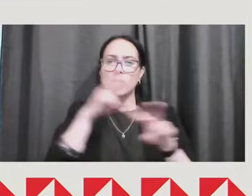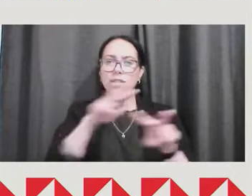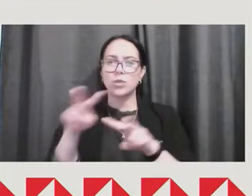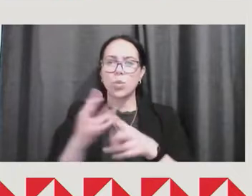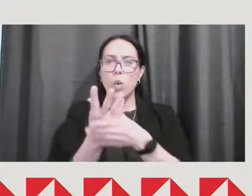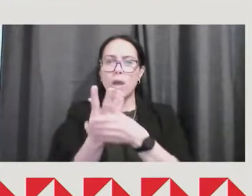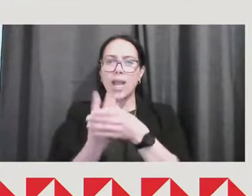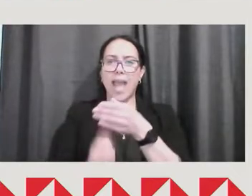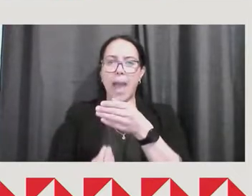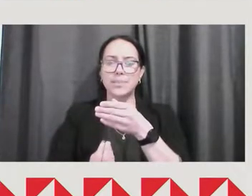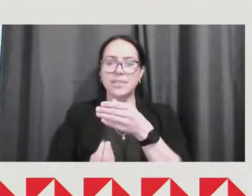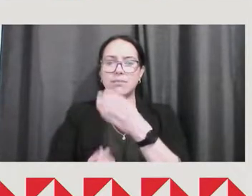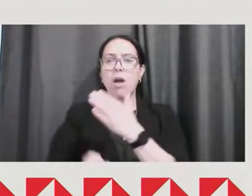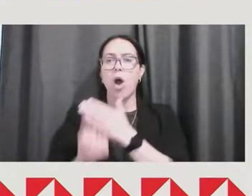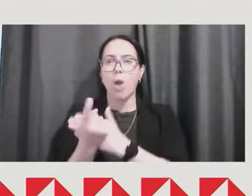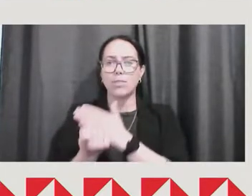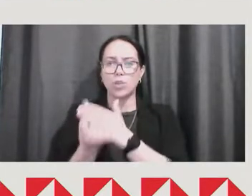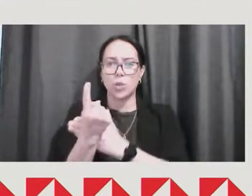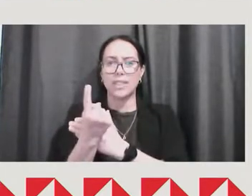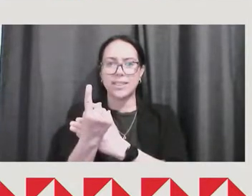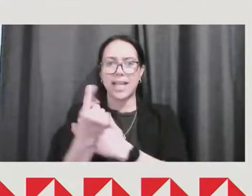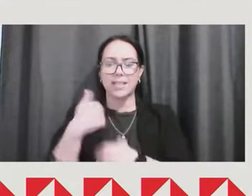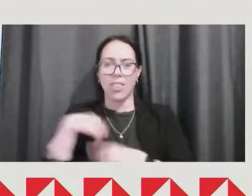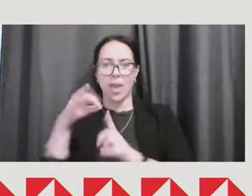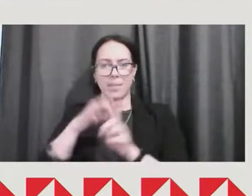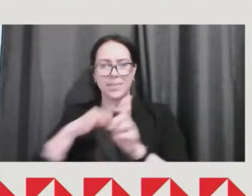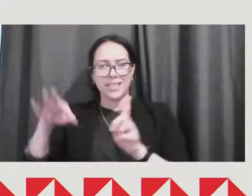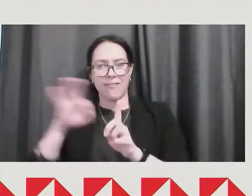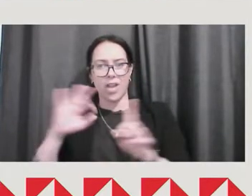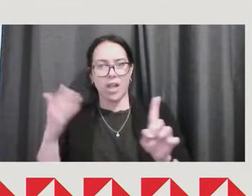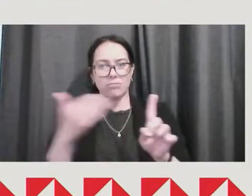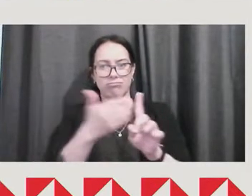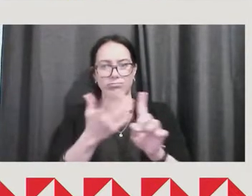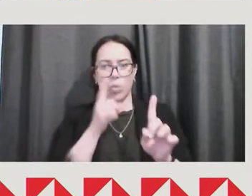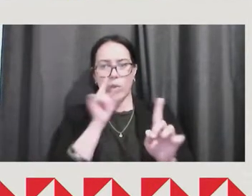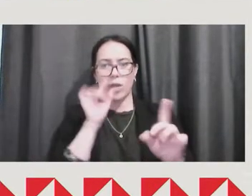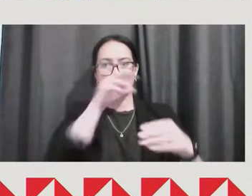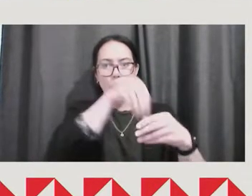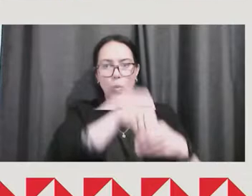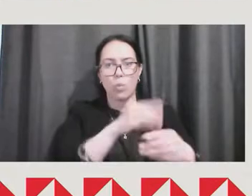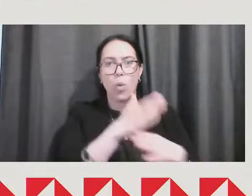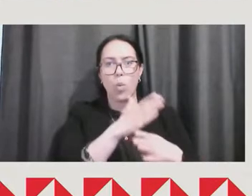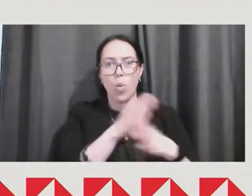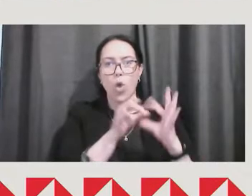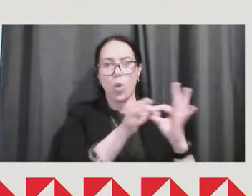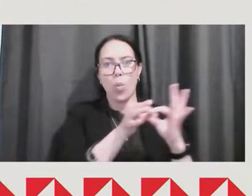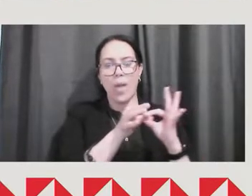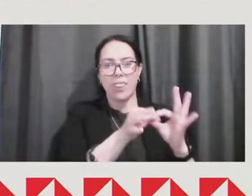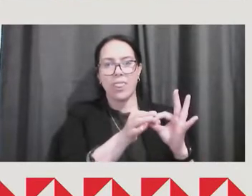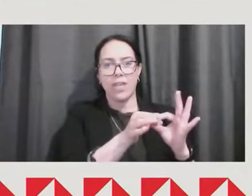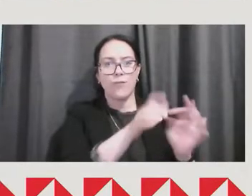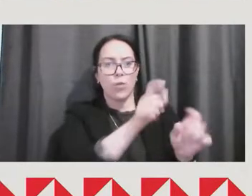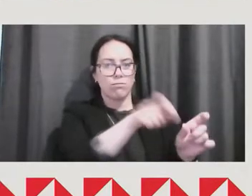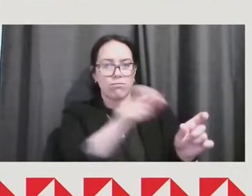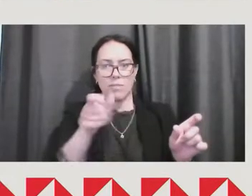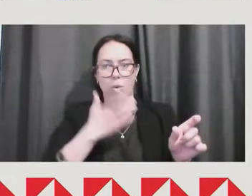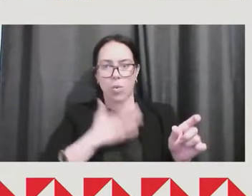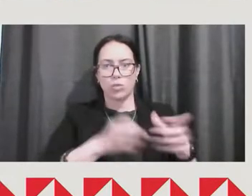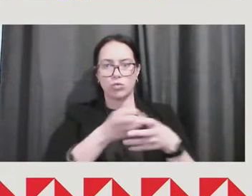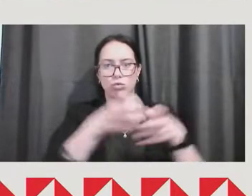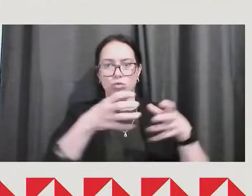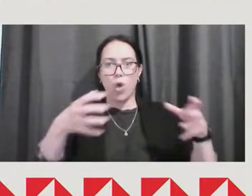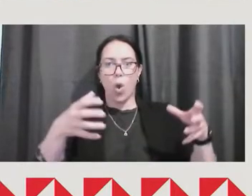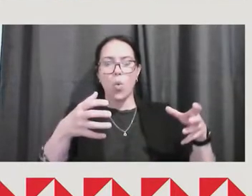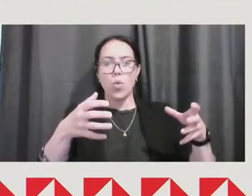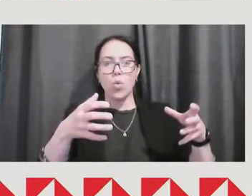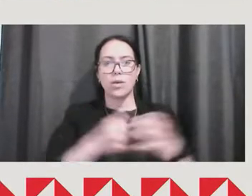eye strategy could work with and work with these organizations that wanted to grow their Pacific Pacific capacity so we're really thankful